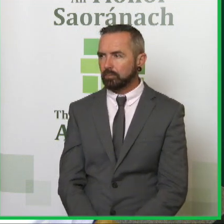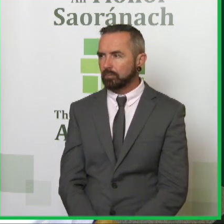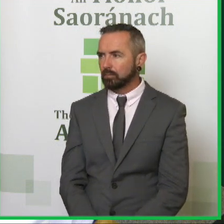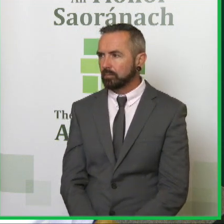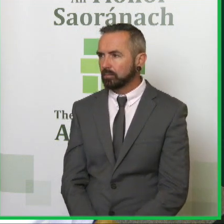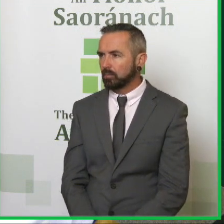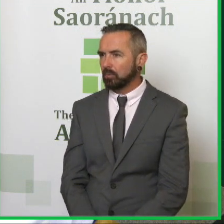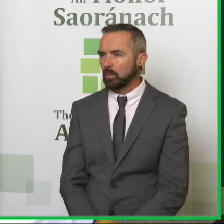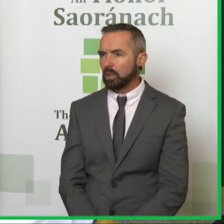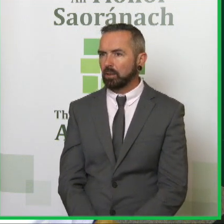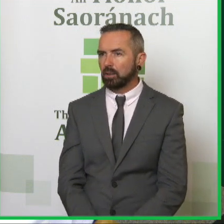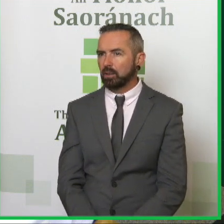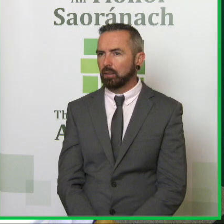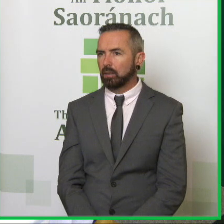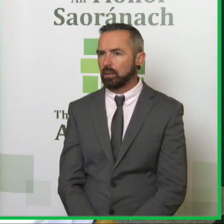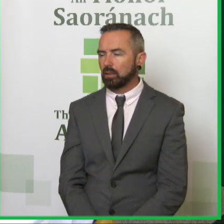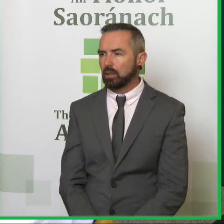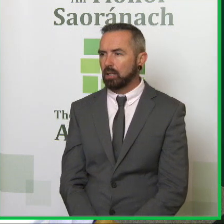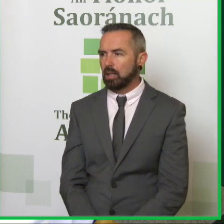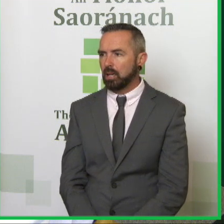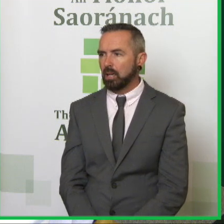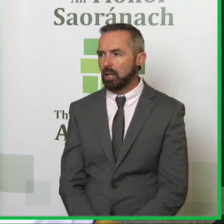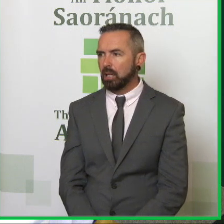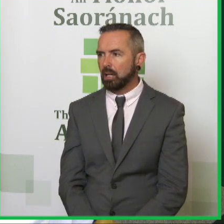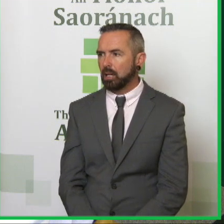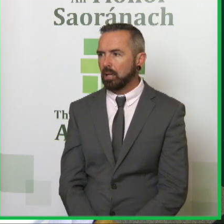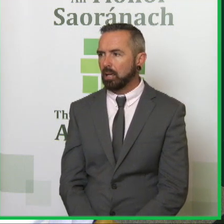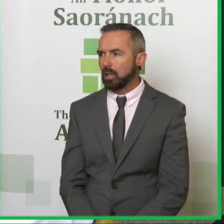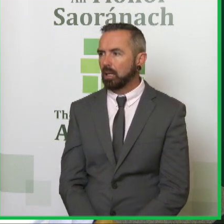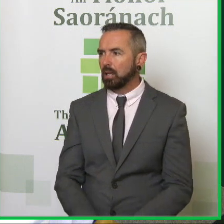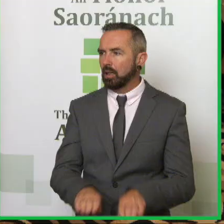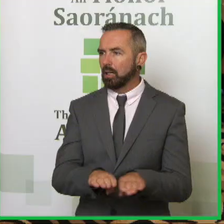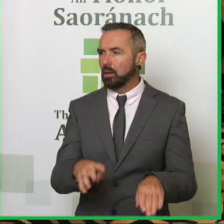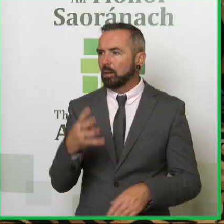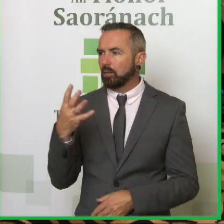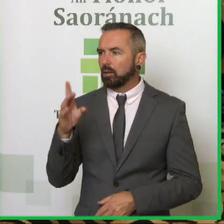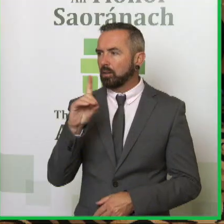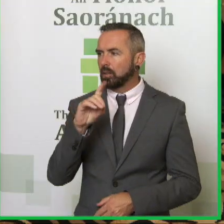Can we have table 4, please? Dolores, thank you.